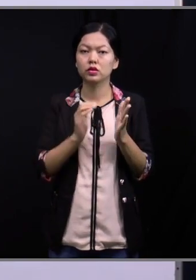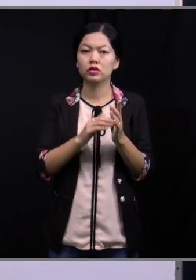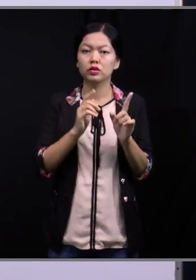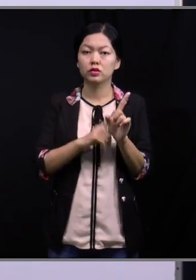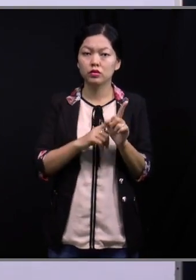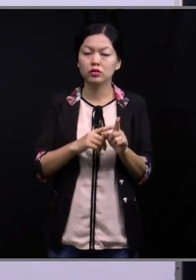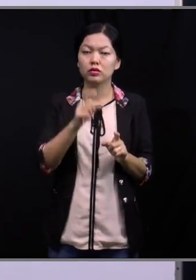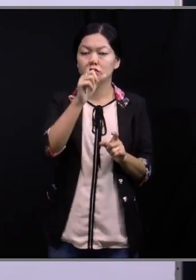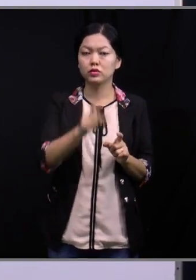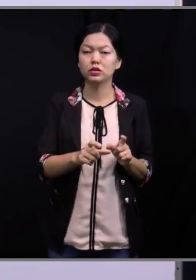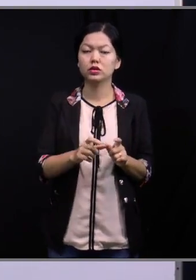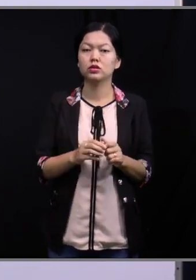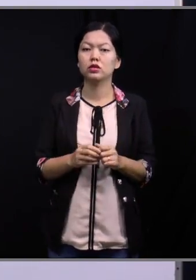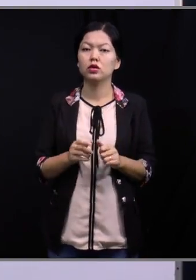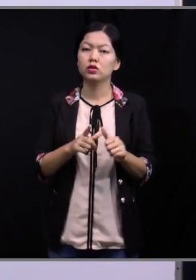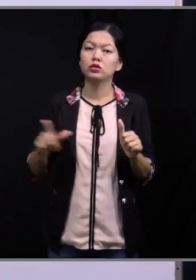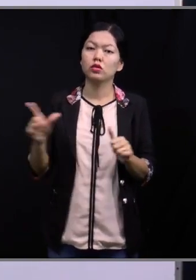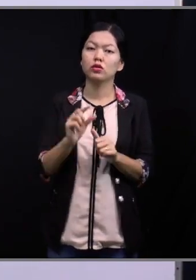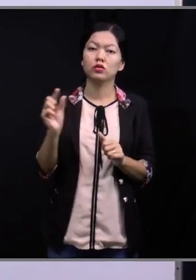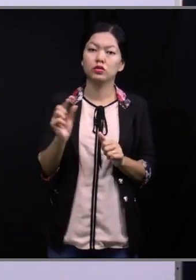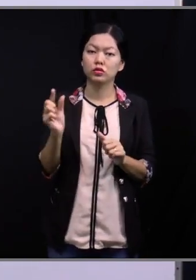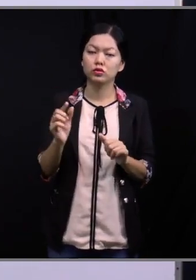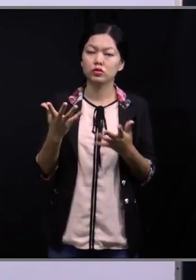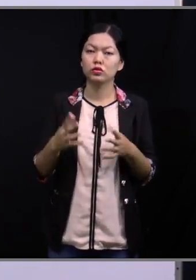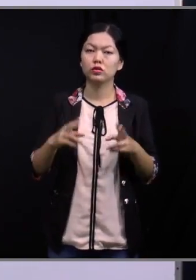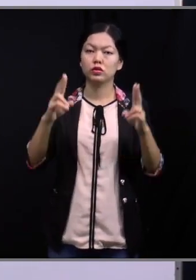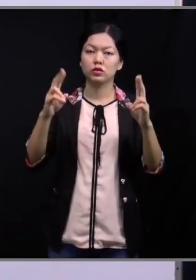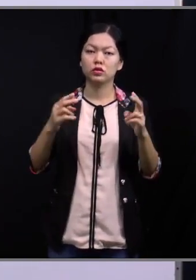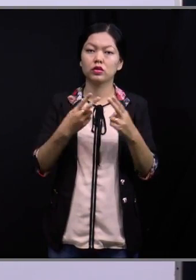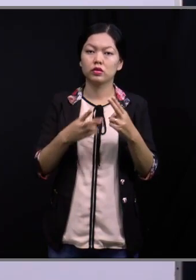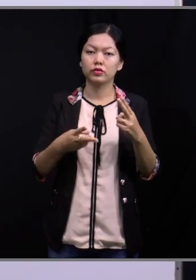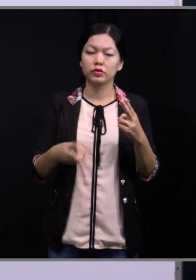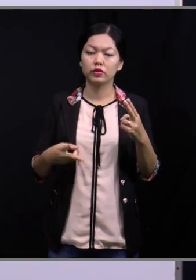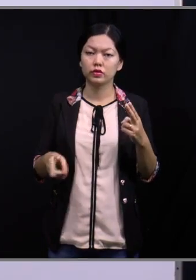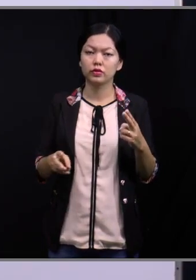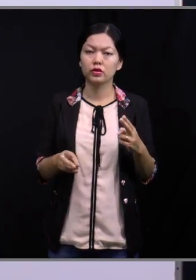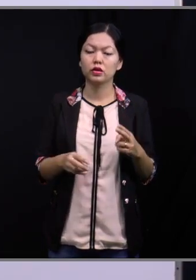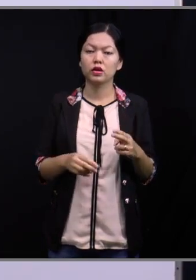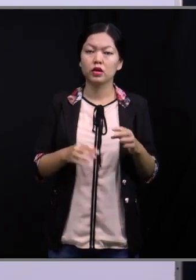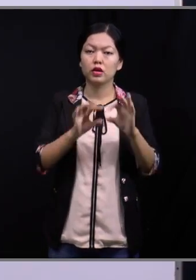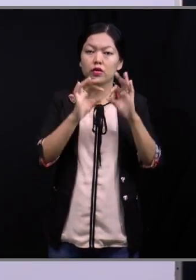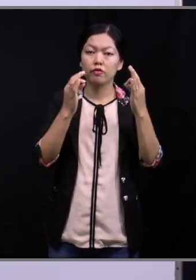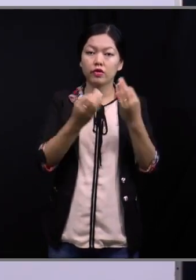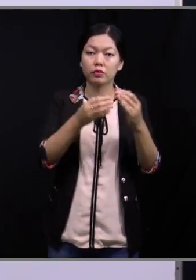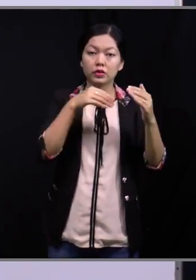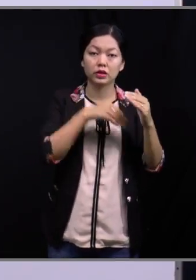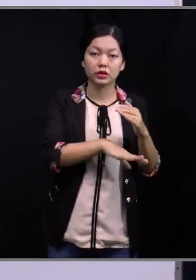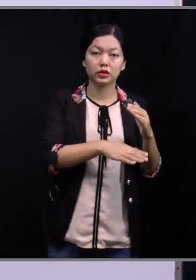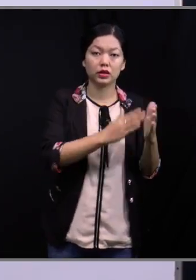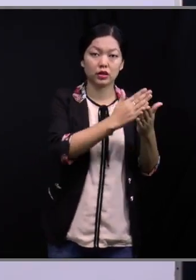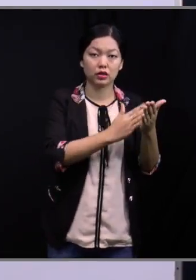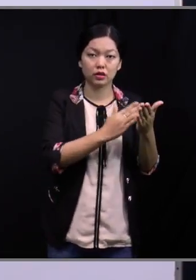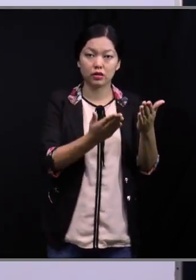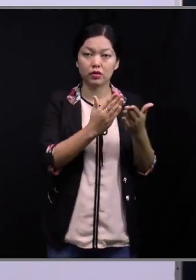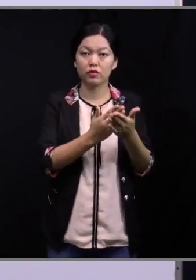given subclass or suborder, subfamily, not subfamily, subclass, suborder in between them, and